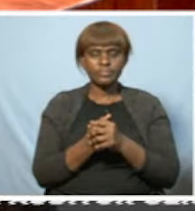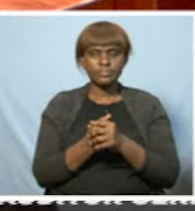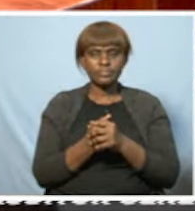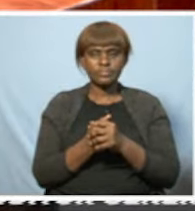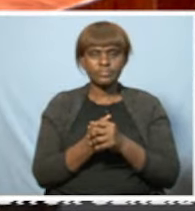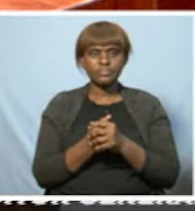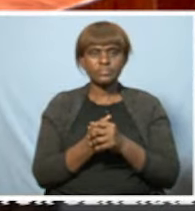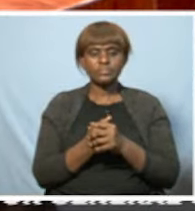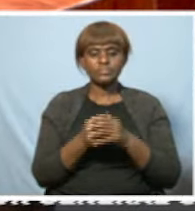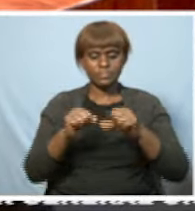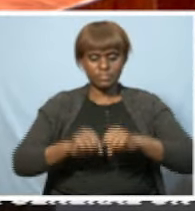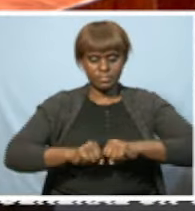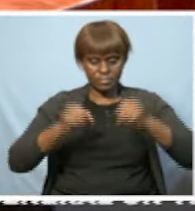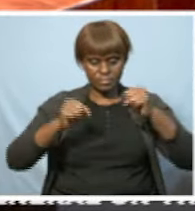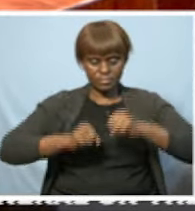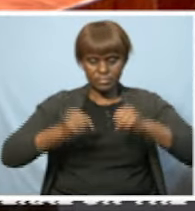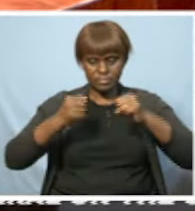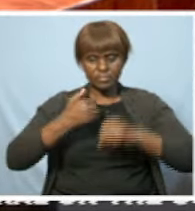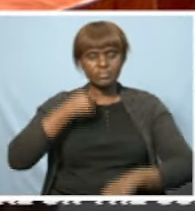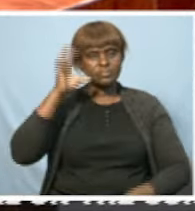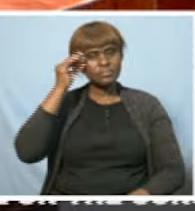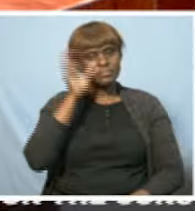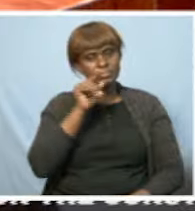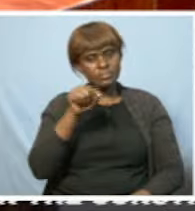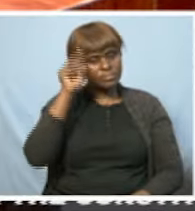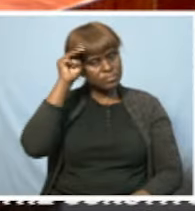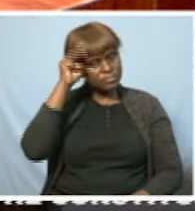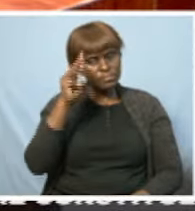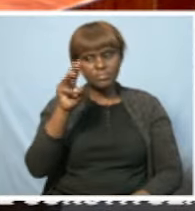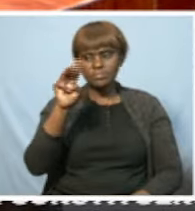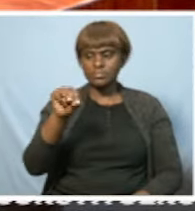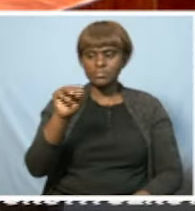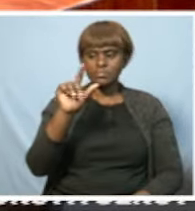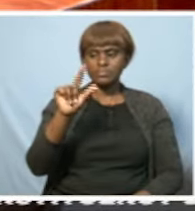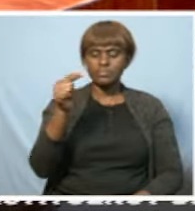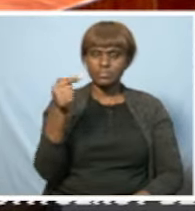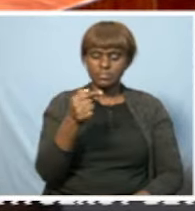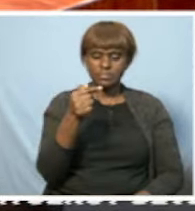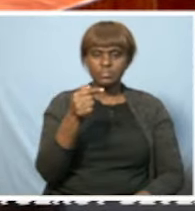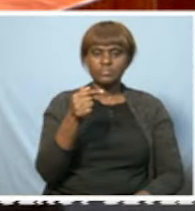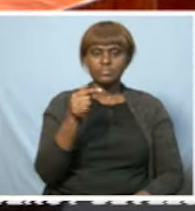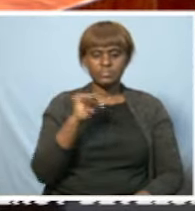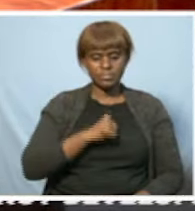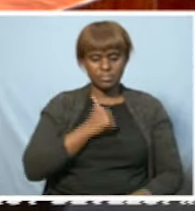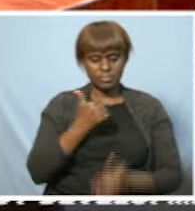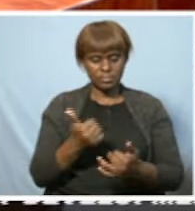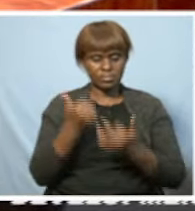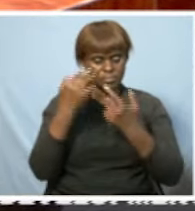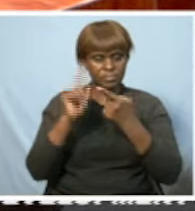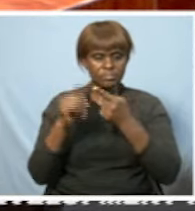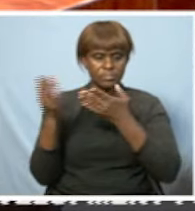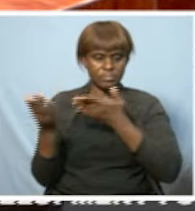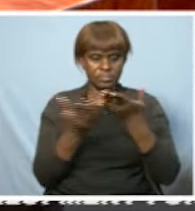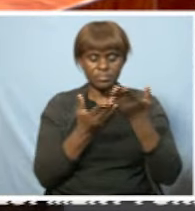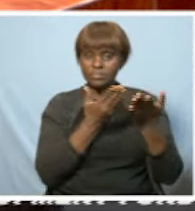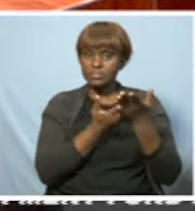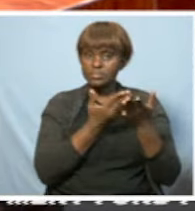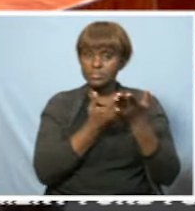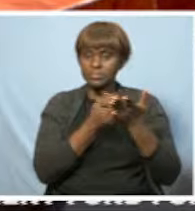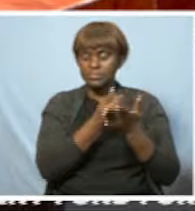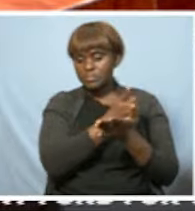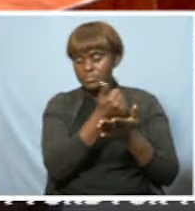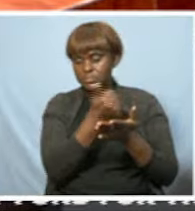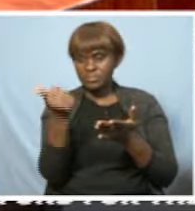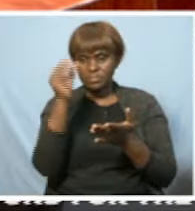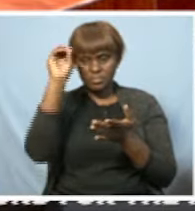The employers, you've taken note. Ministry of Local Government, we expect that you deliver the other